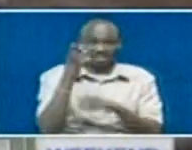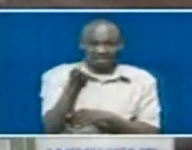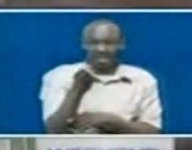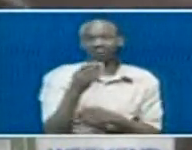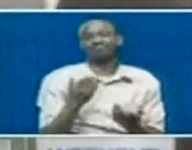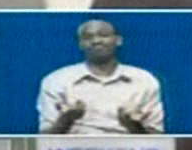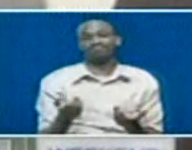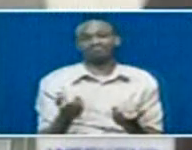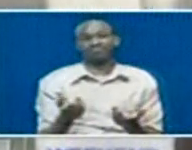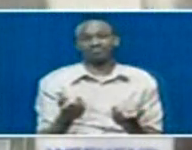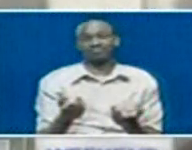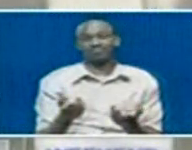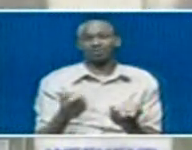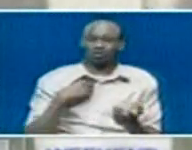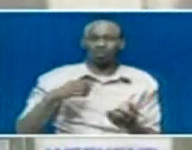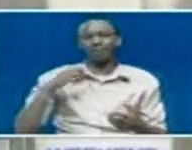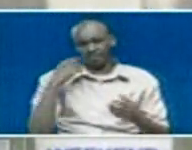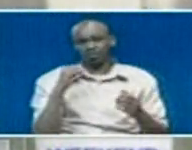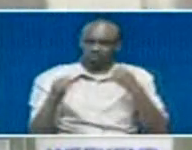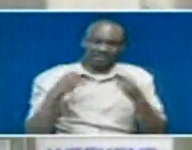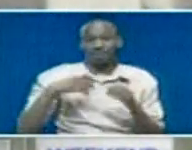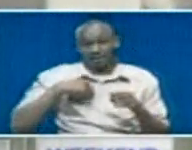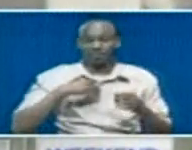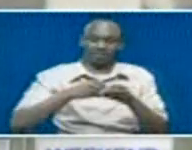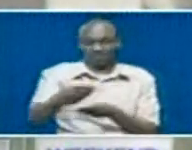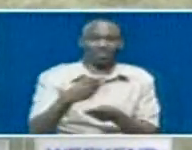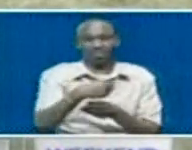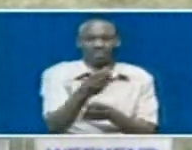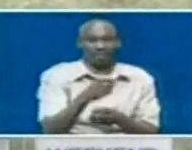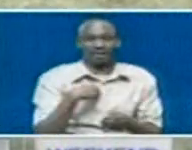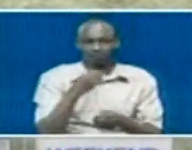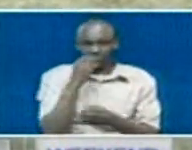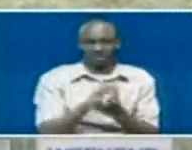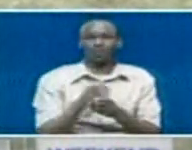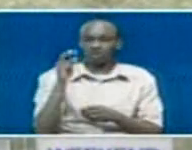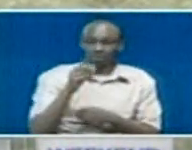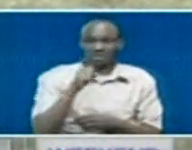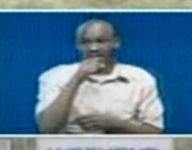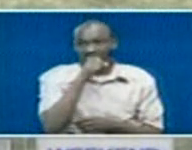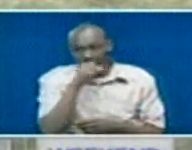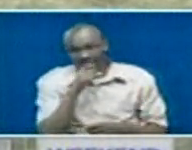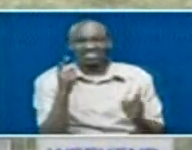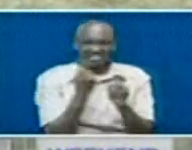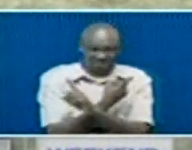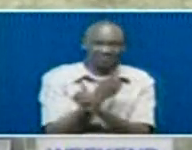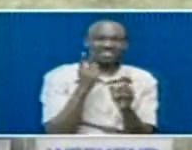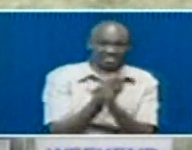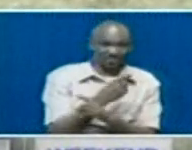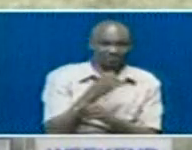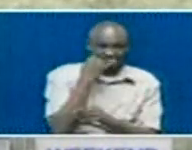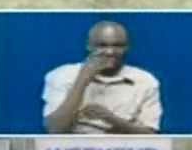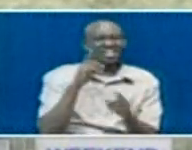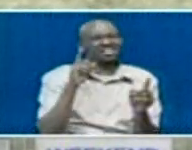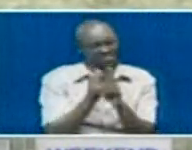mtu yani fresh wa sisi tunaturushia pesa yani ya kukura. Tumetumia gum, biere,